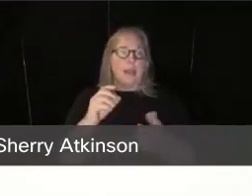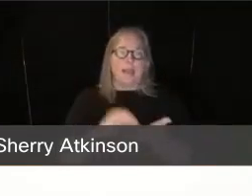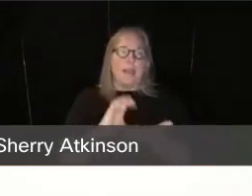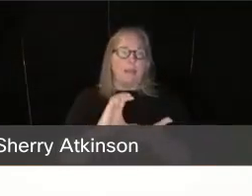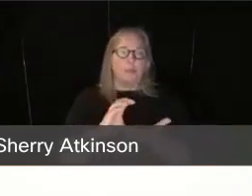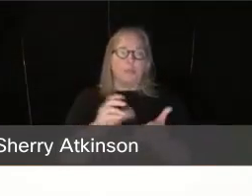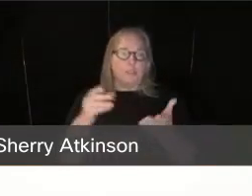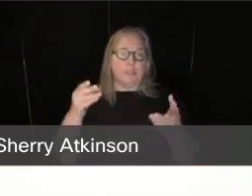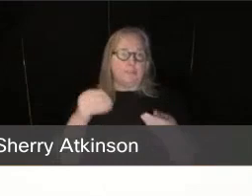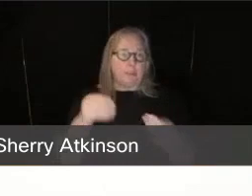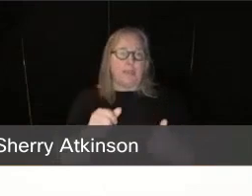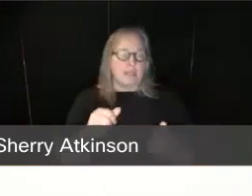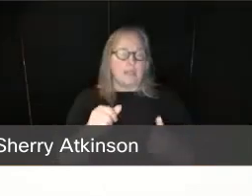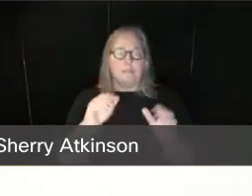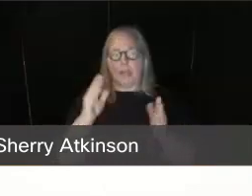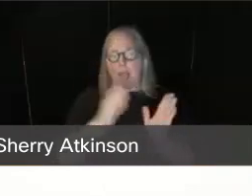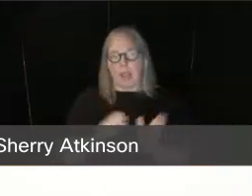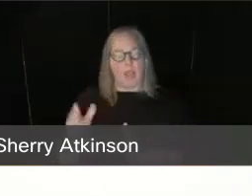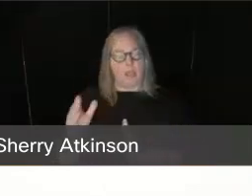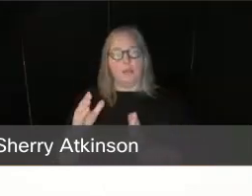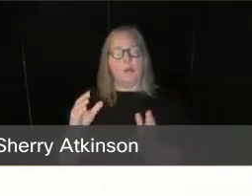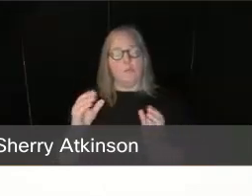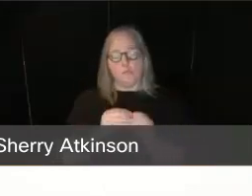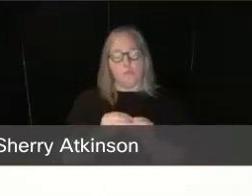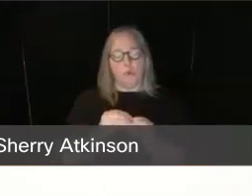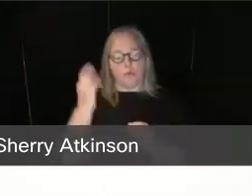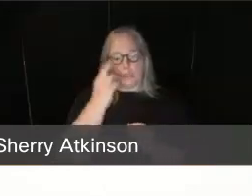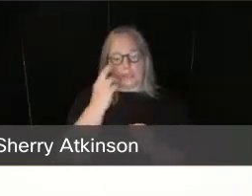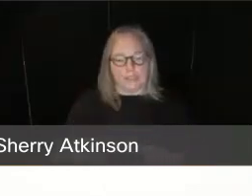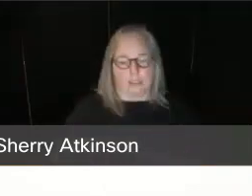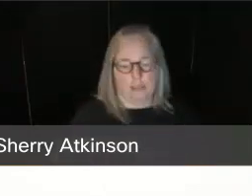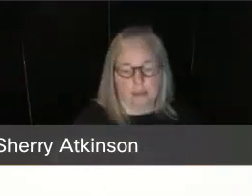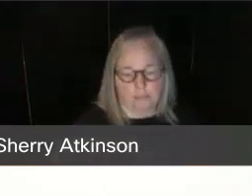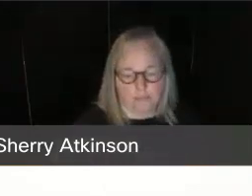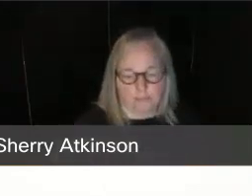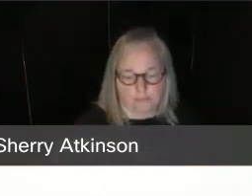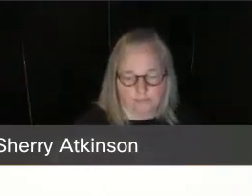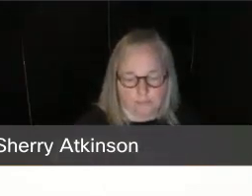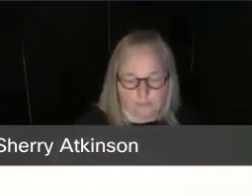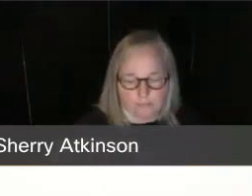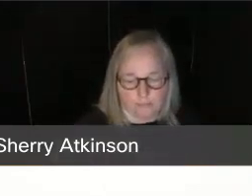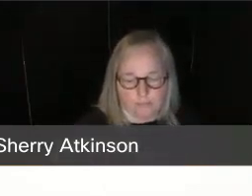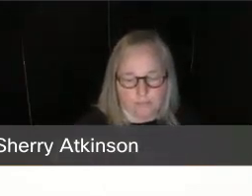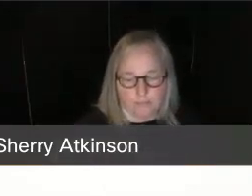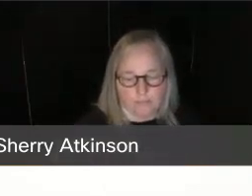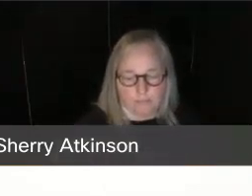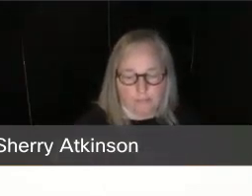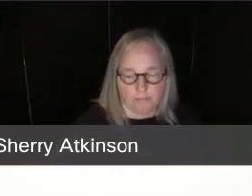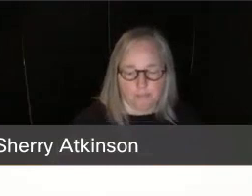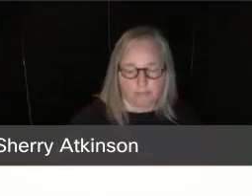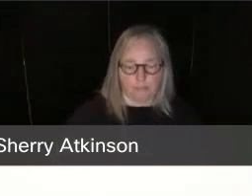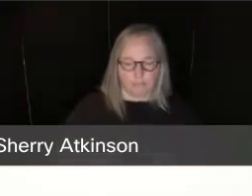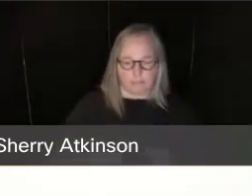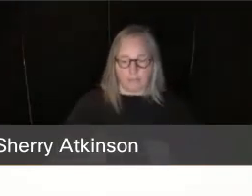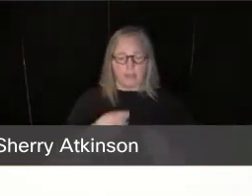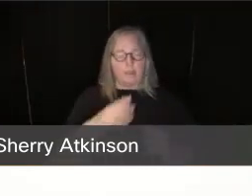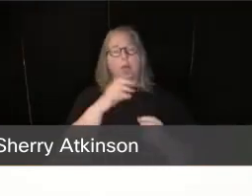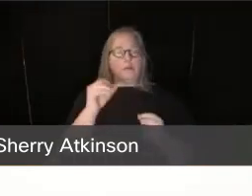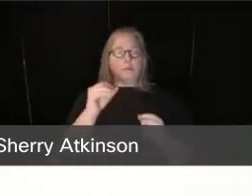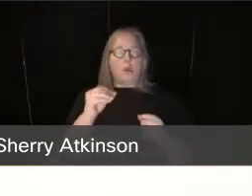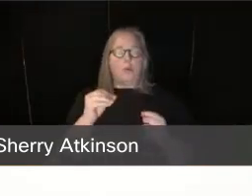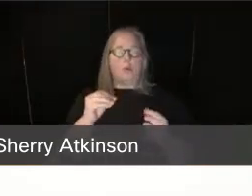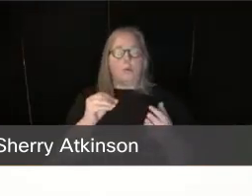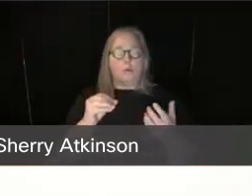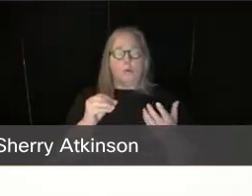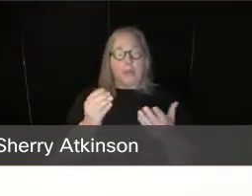out years more realistic. In the past, the numbers we had in there were 2 to 3 times above what was